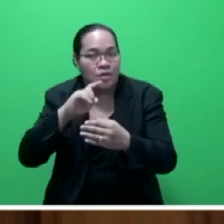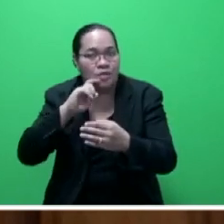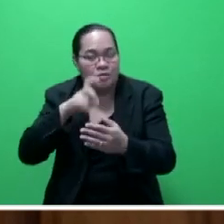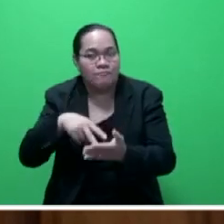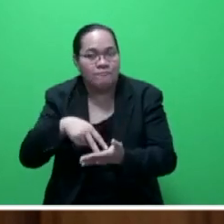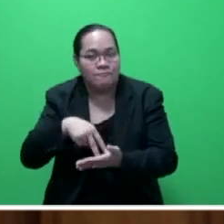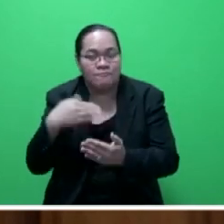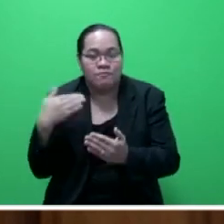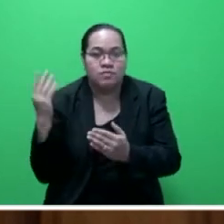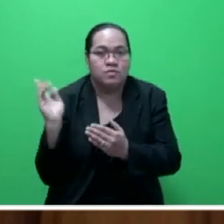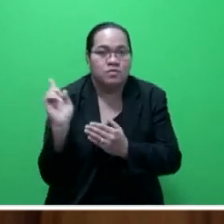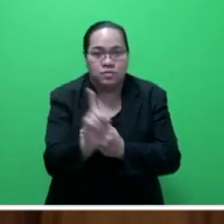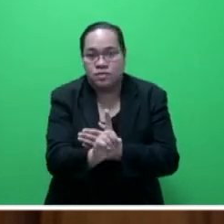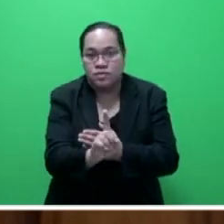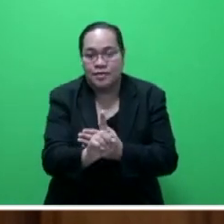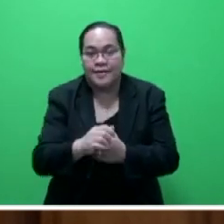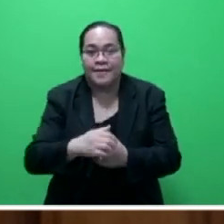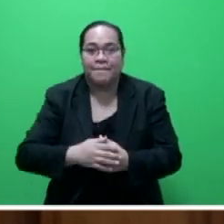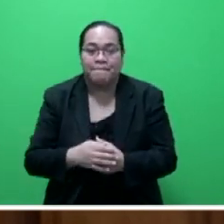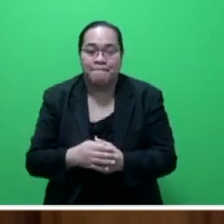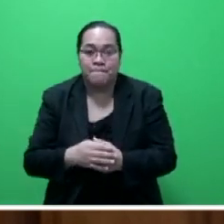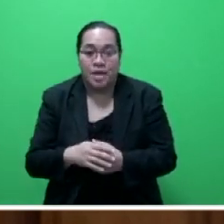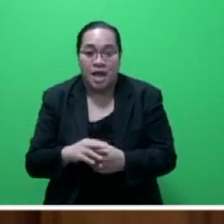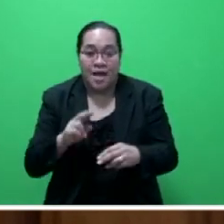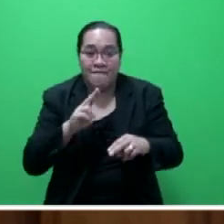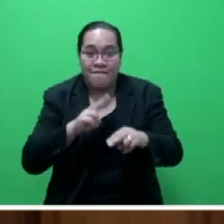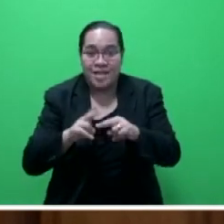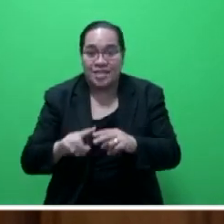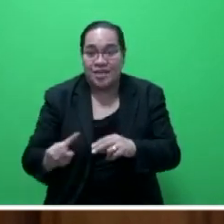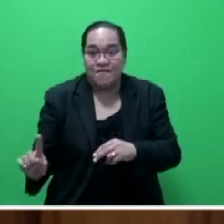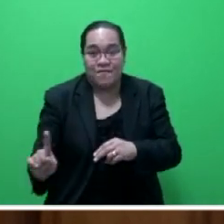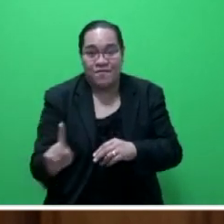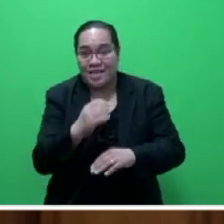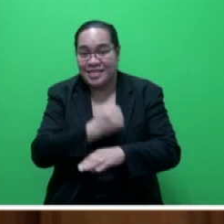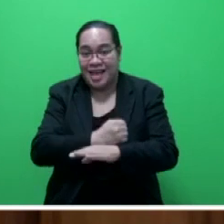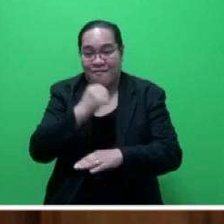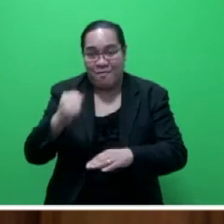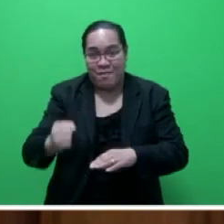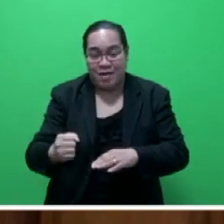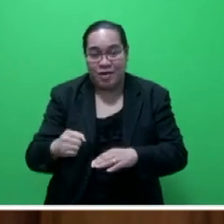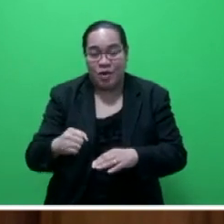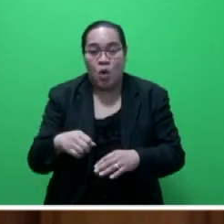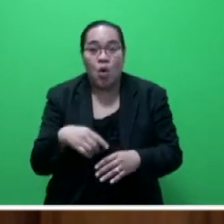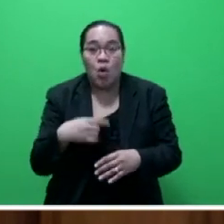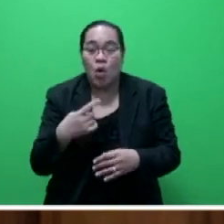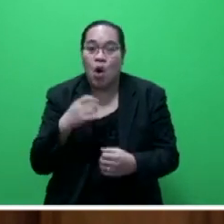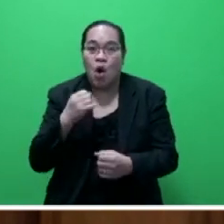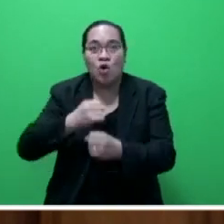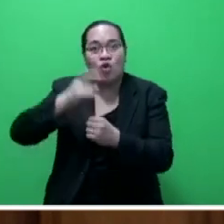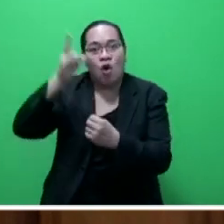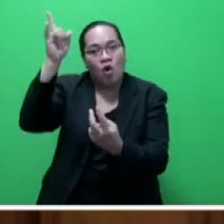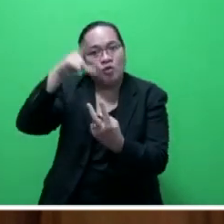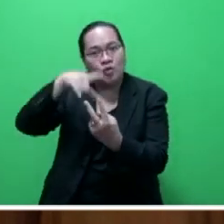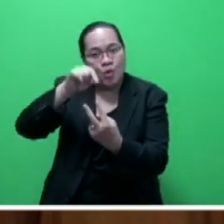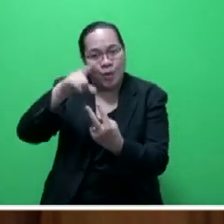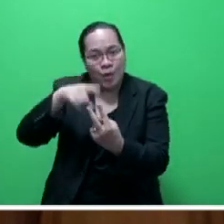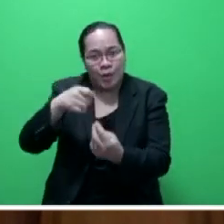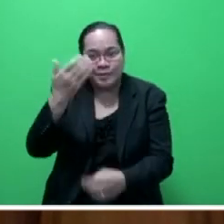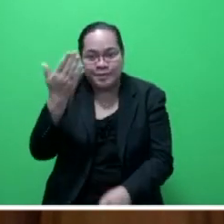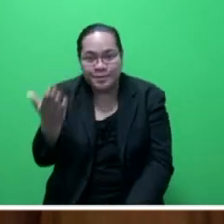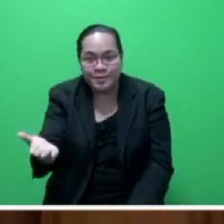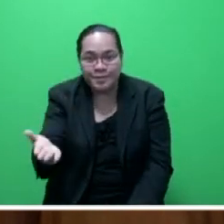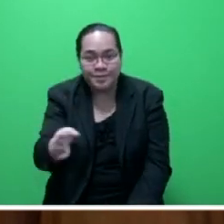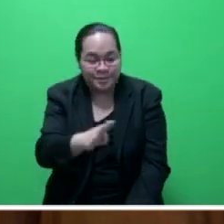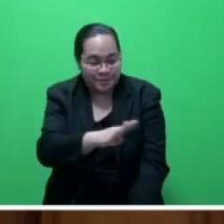to the fore. The Fiji First government, led by our God-anointed Prime Minister,